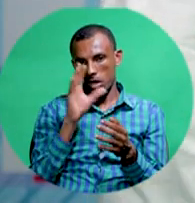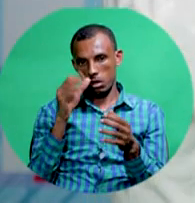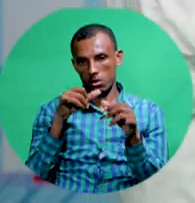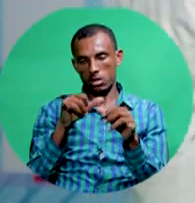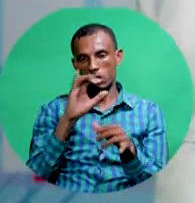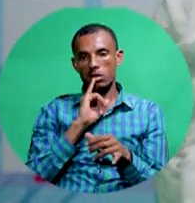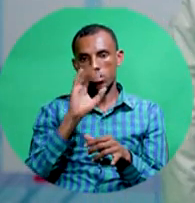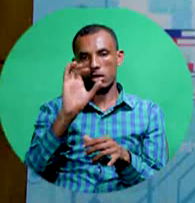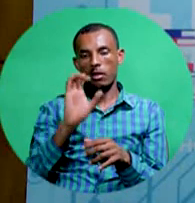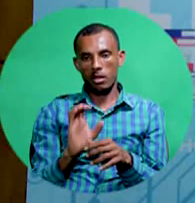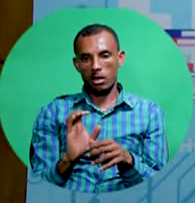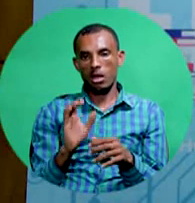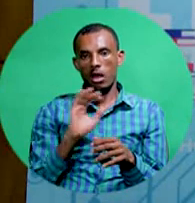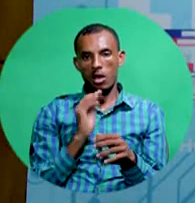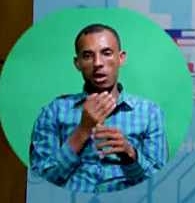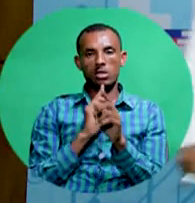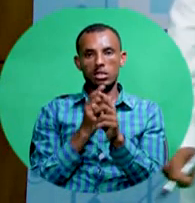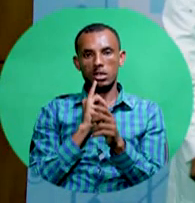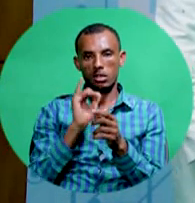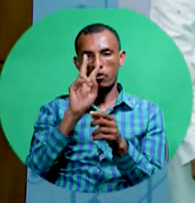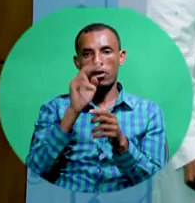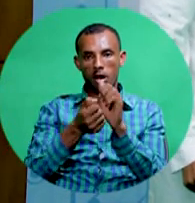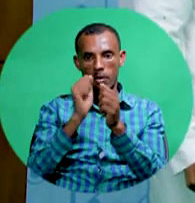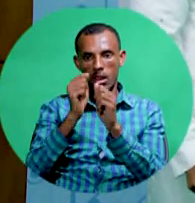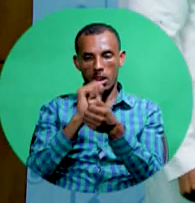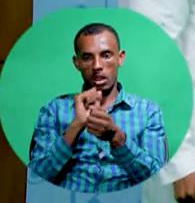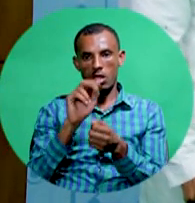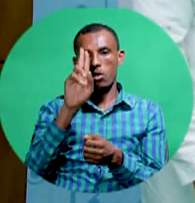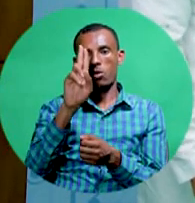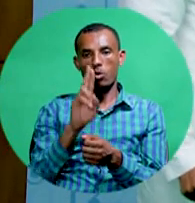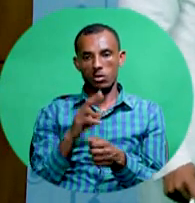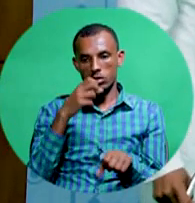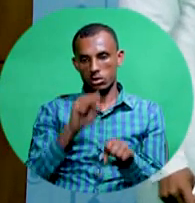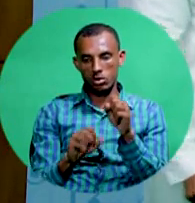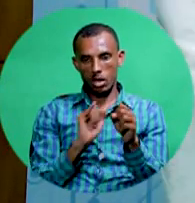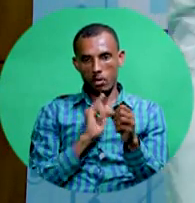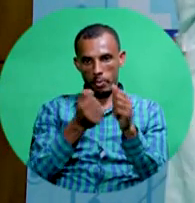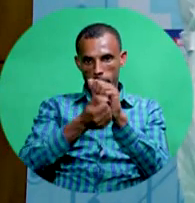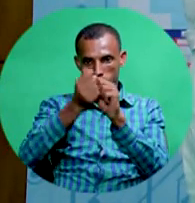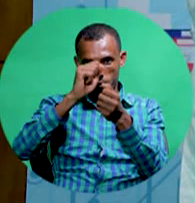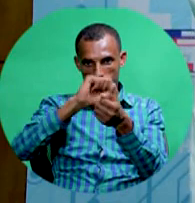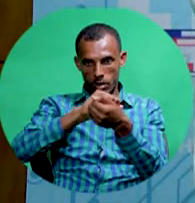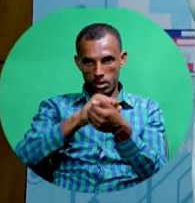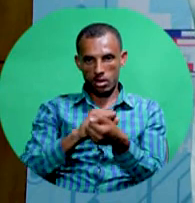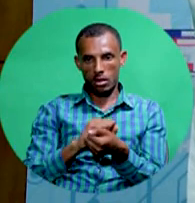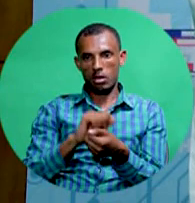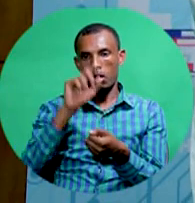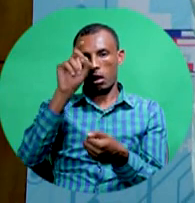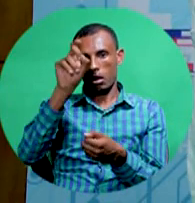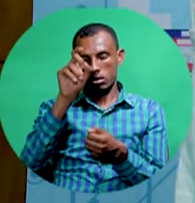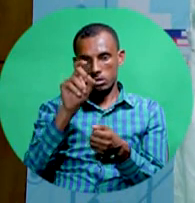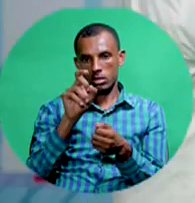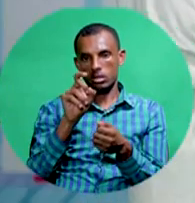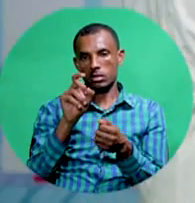But our answer, as you see, it is in variable u. So I have to convert in variable x by substituting the